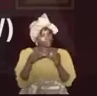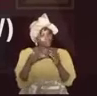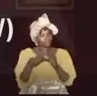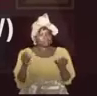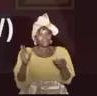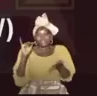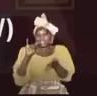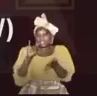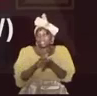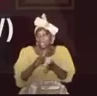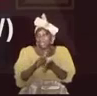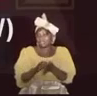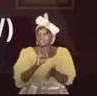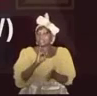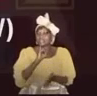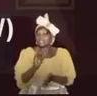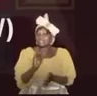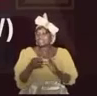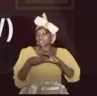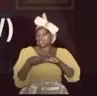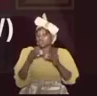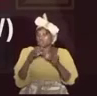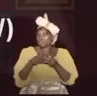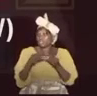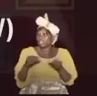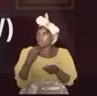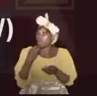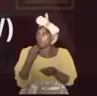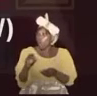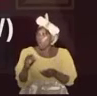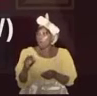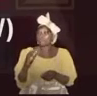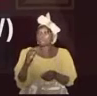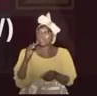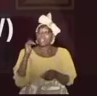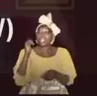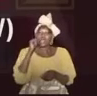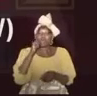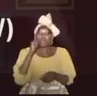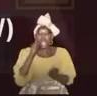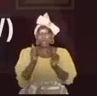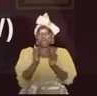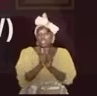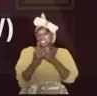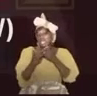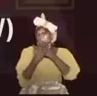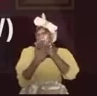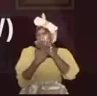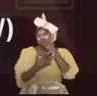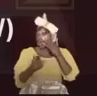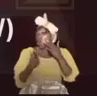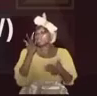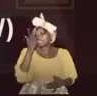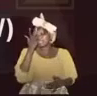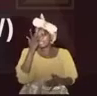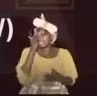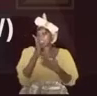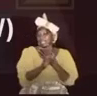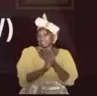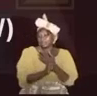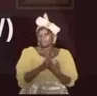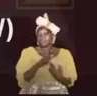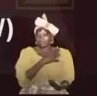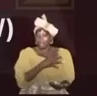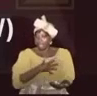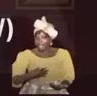doubles as that of Jairus's daughter and then the woman with the issue of blood. So the Bible says, and behold,